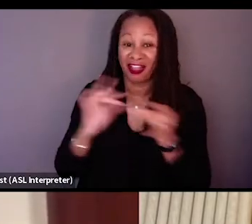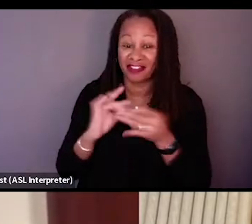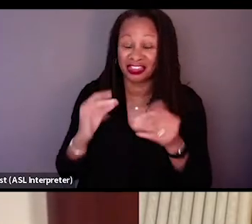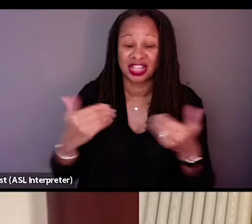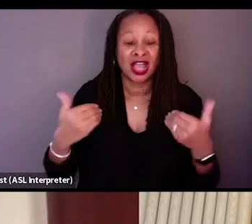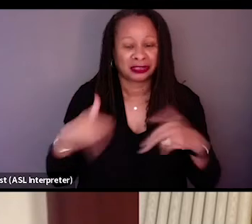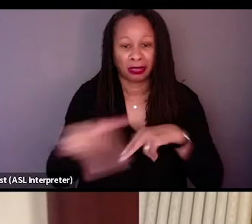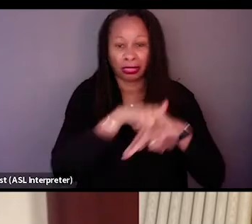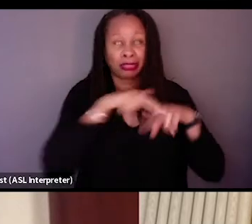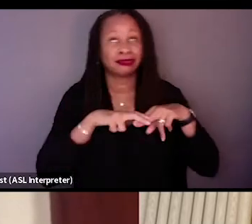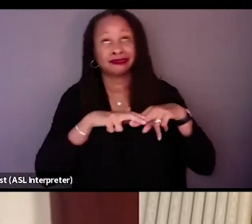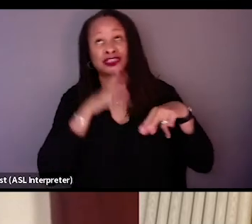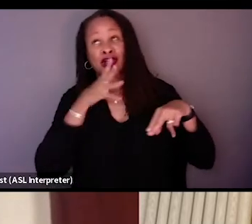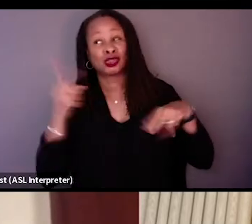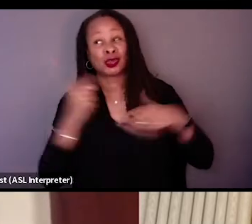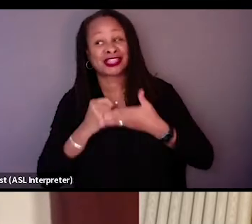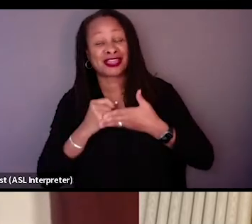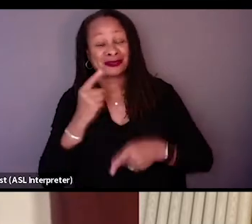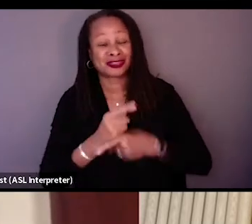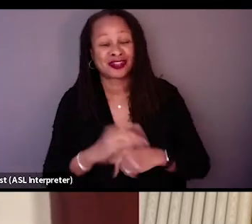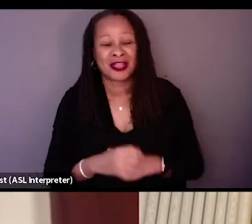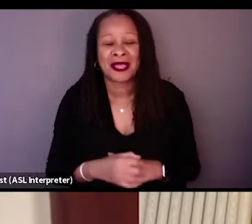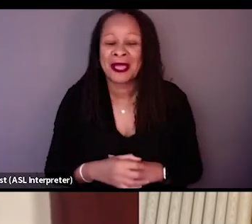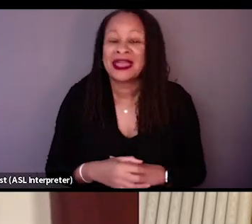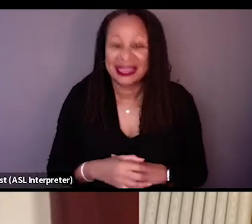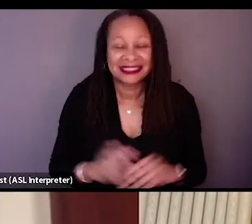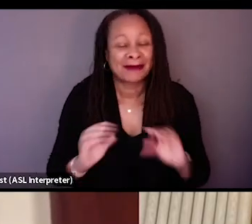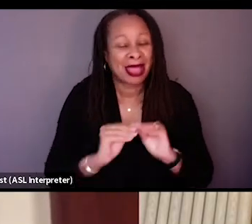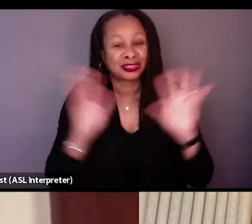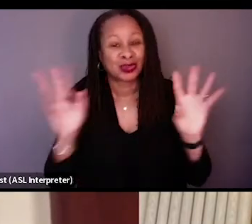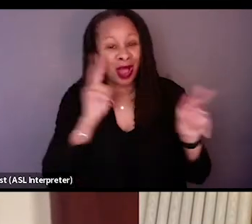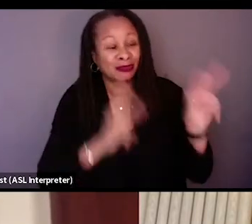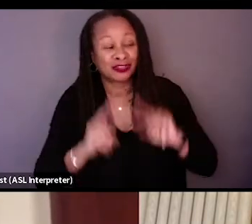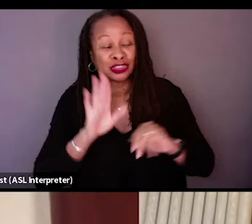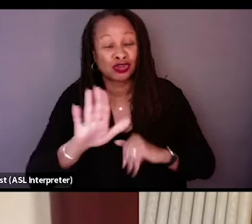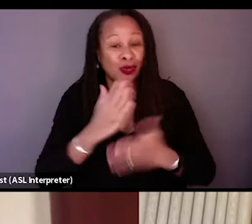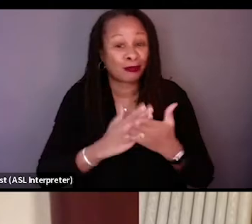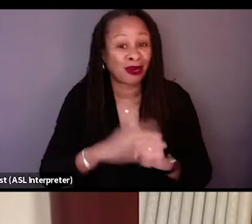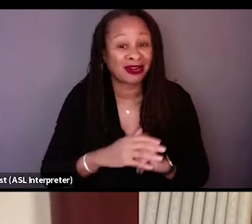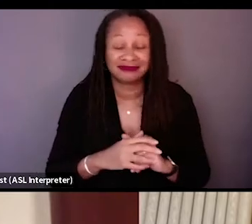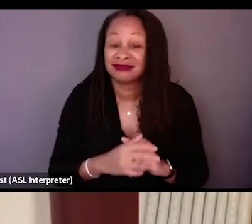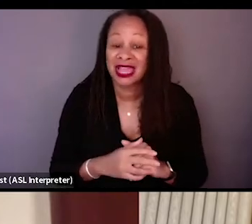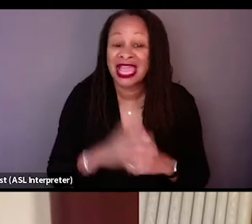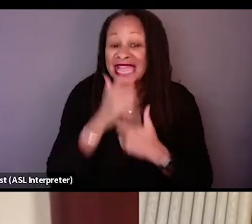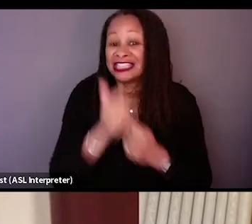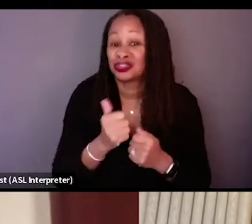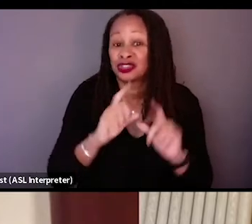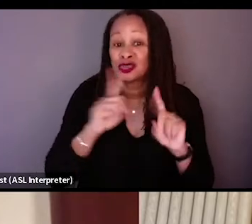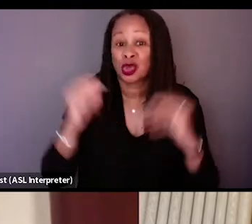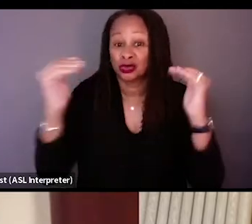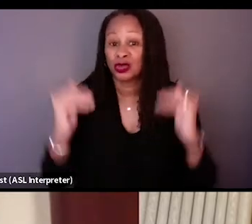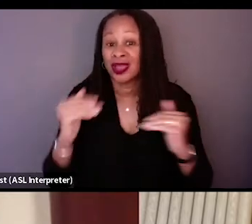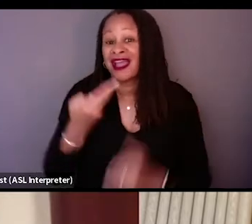therapist couch with Sidney, and it was an astute observation on your part. And it's interesting because then we go to Harry Belafonte, of